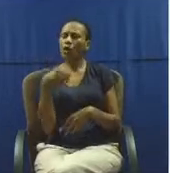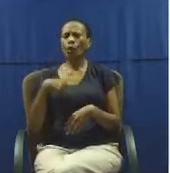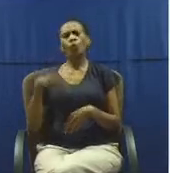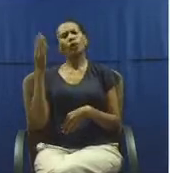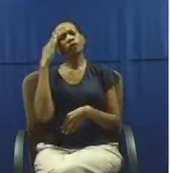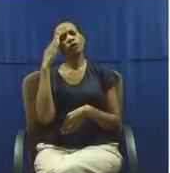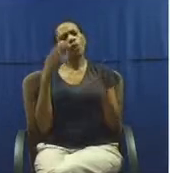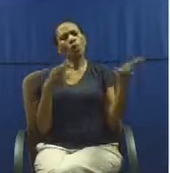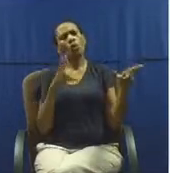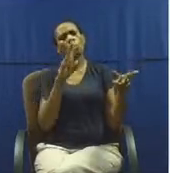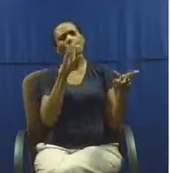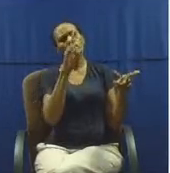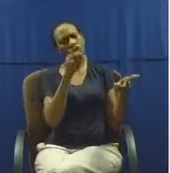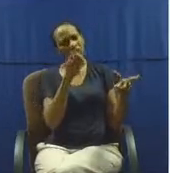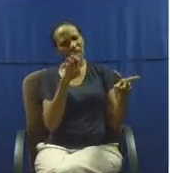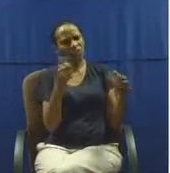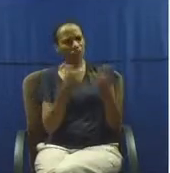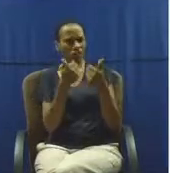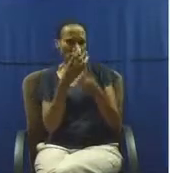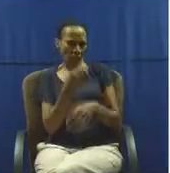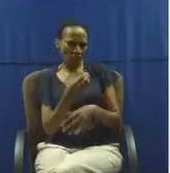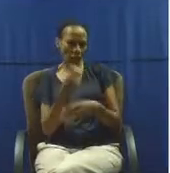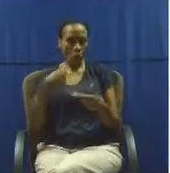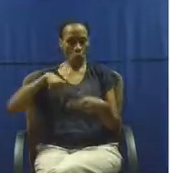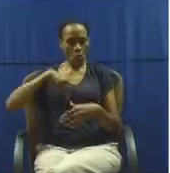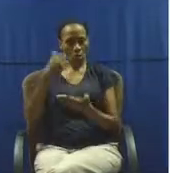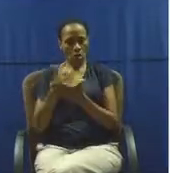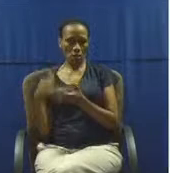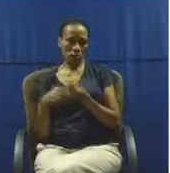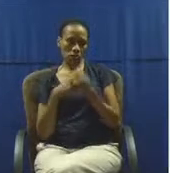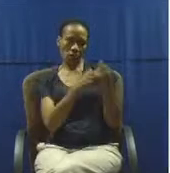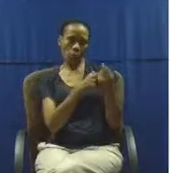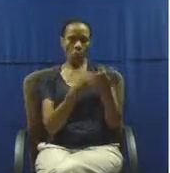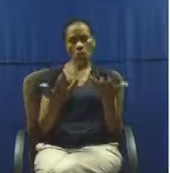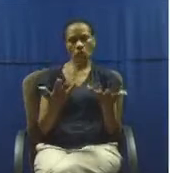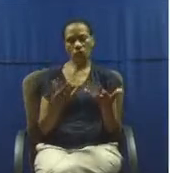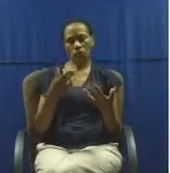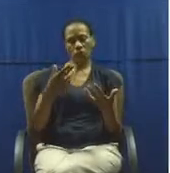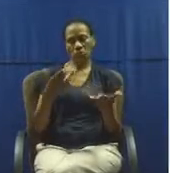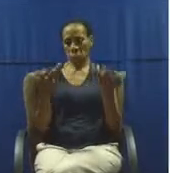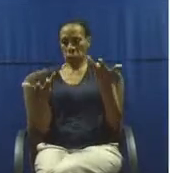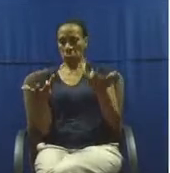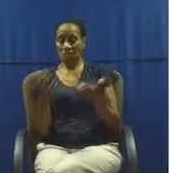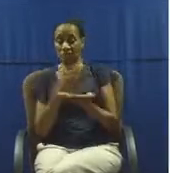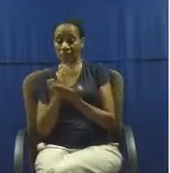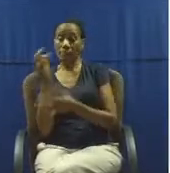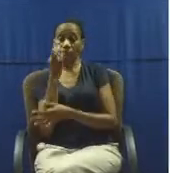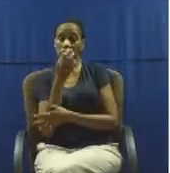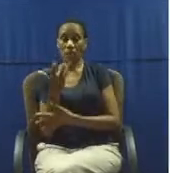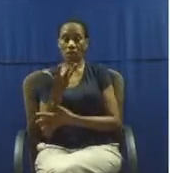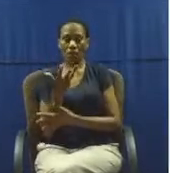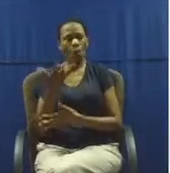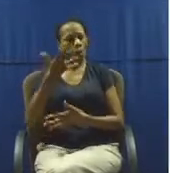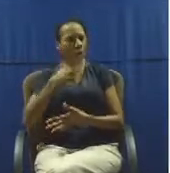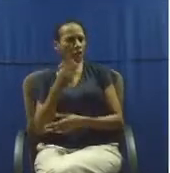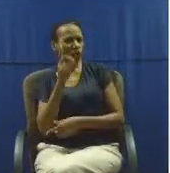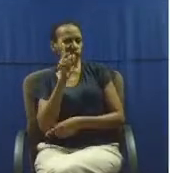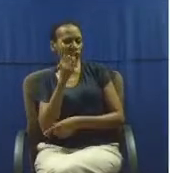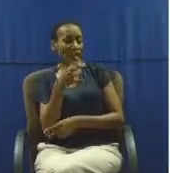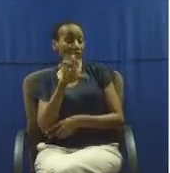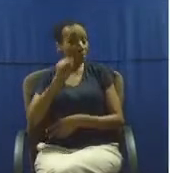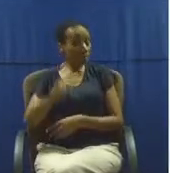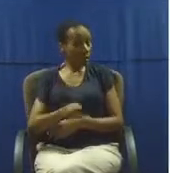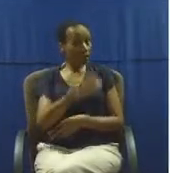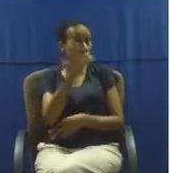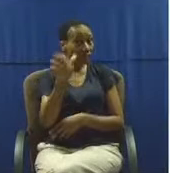through, we would be able to give balance sheet support, we would like to find out if you as South Africa